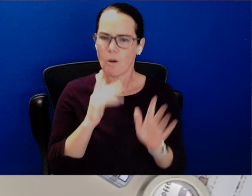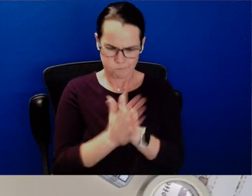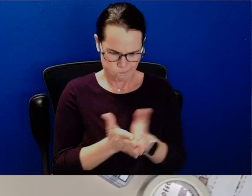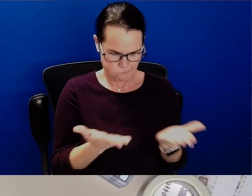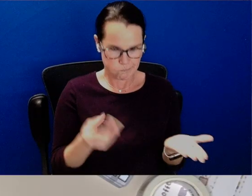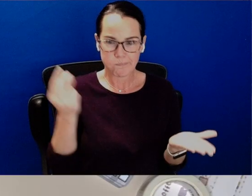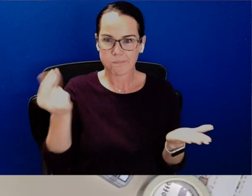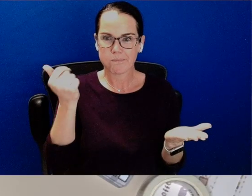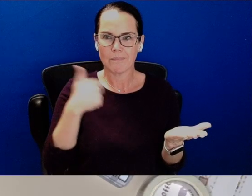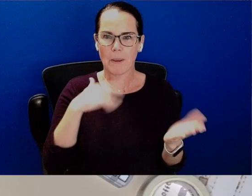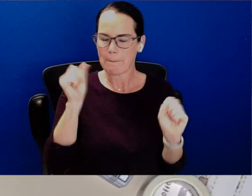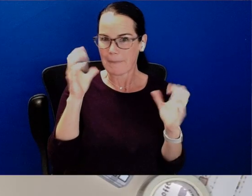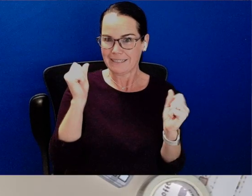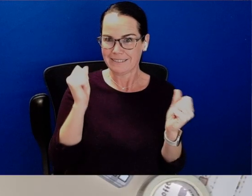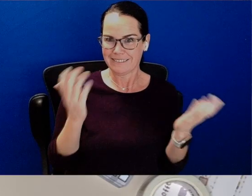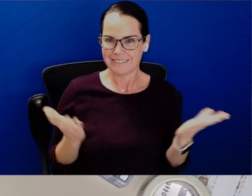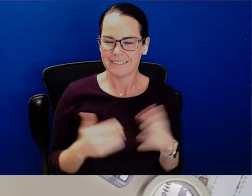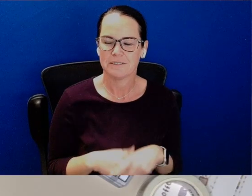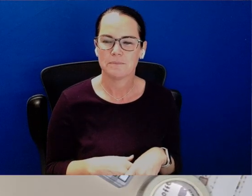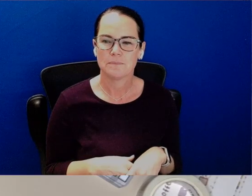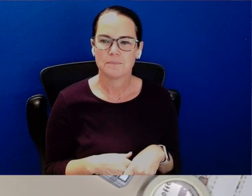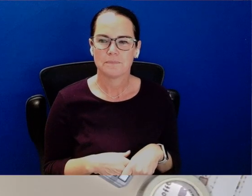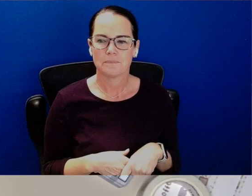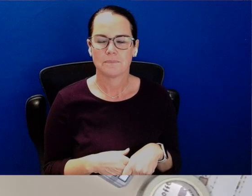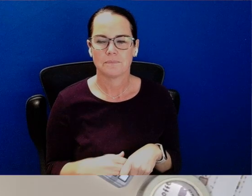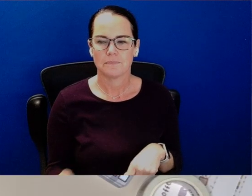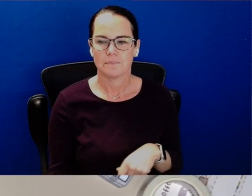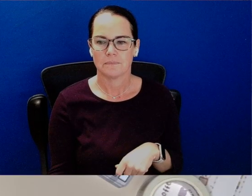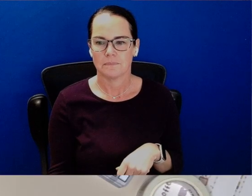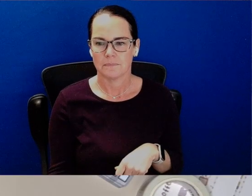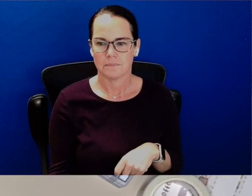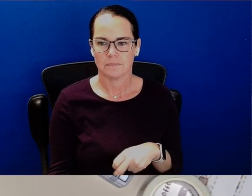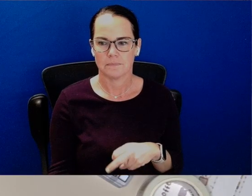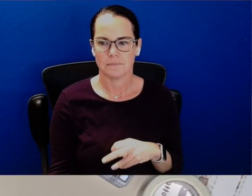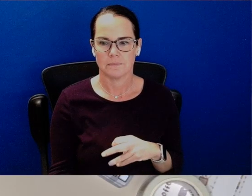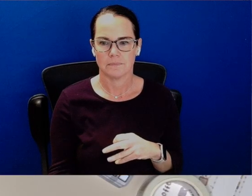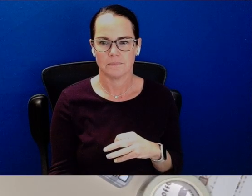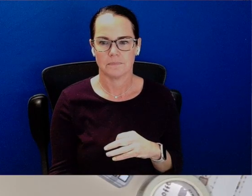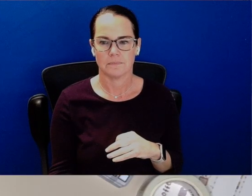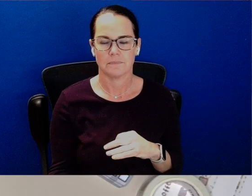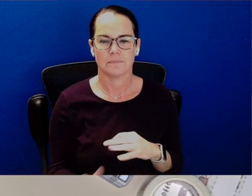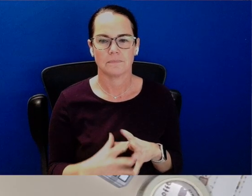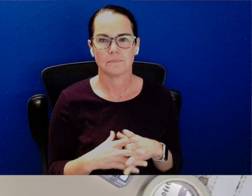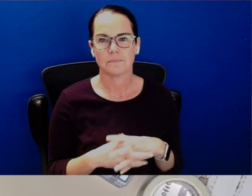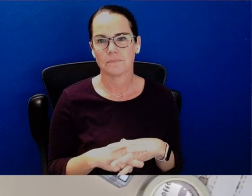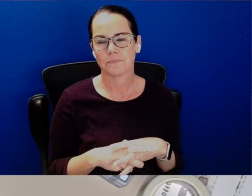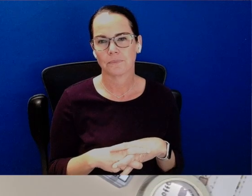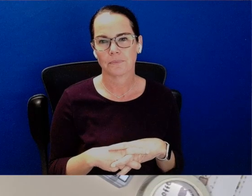That was amazing.